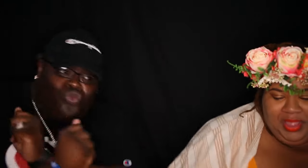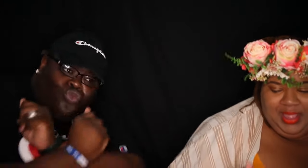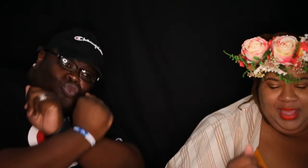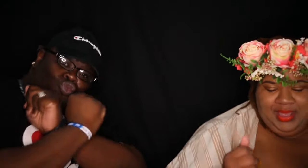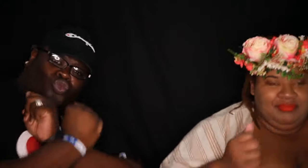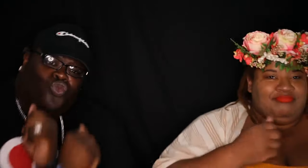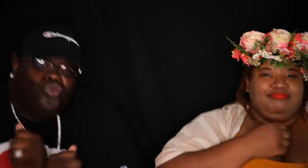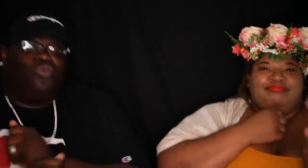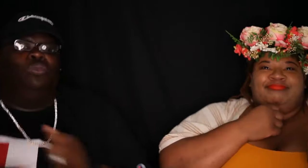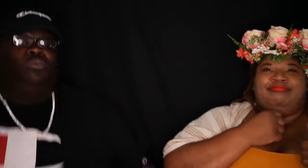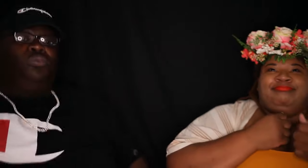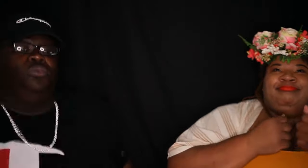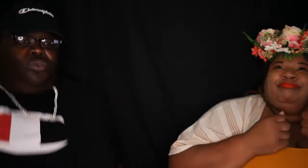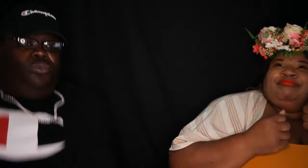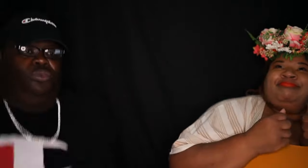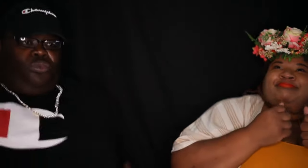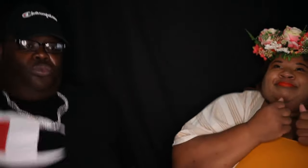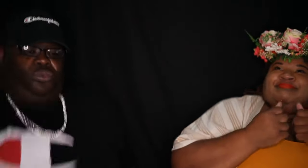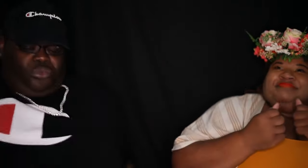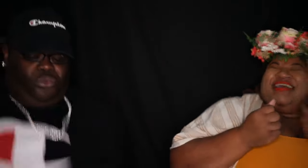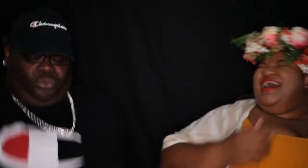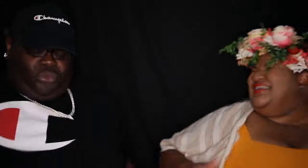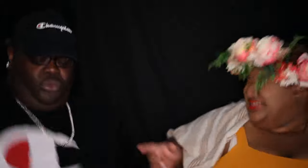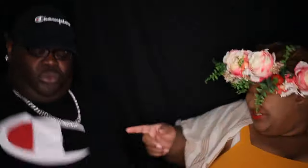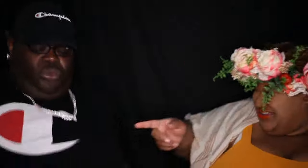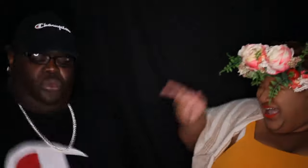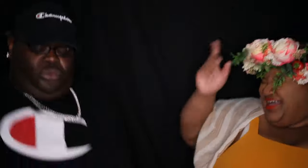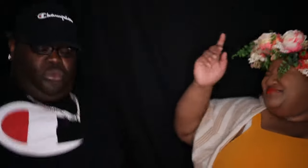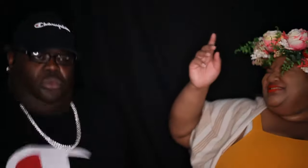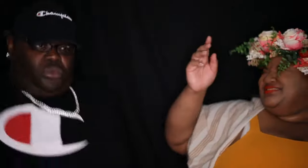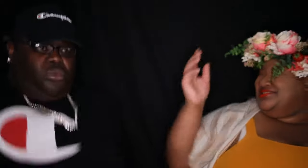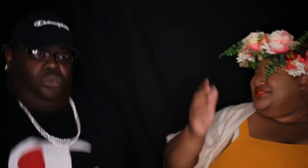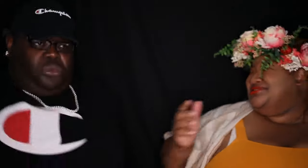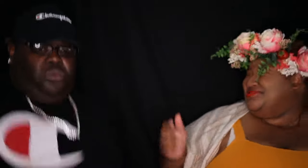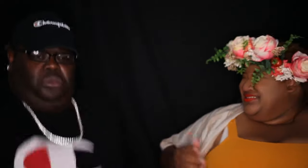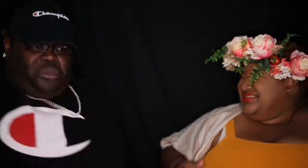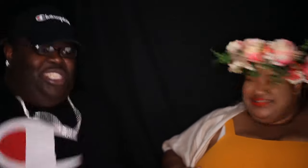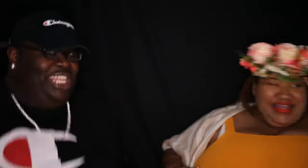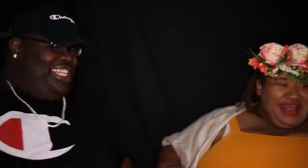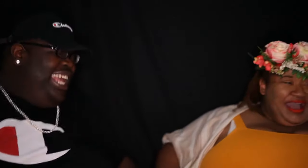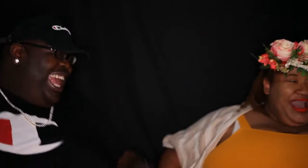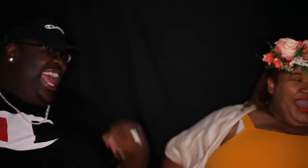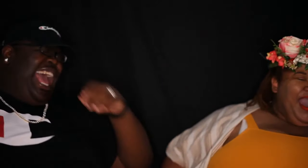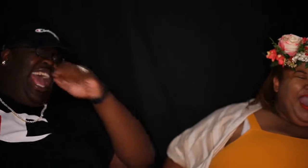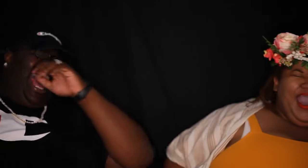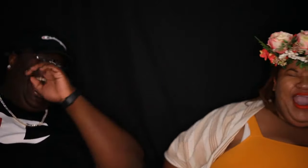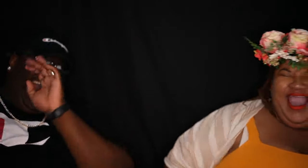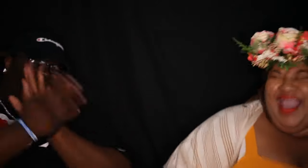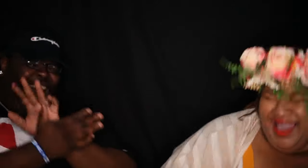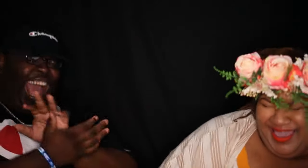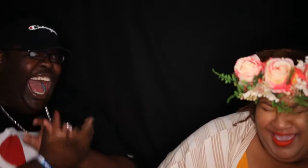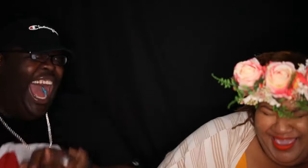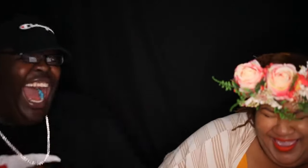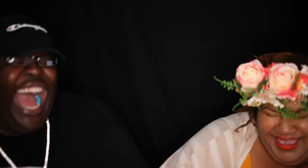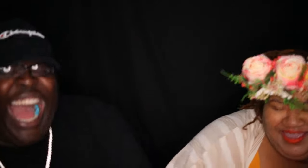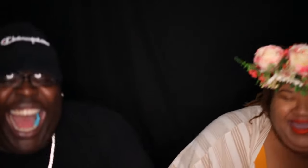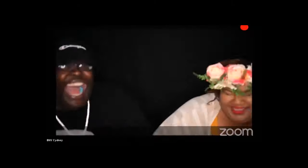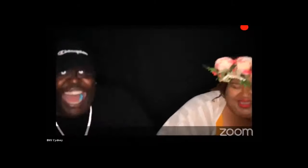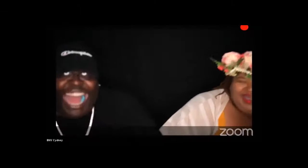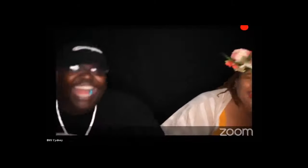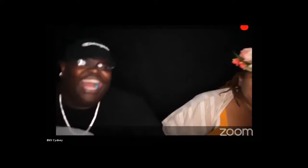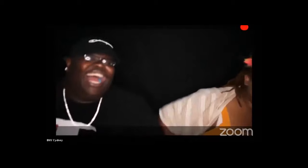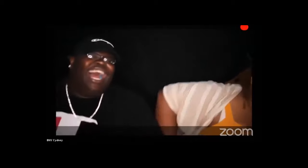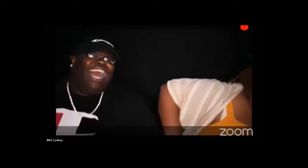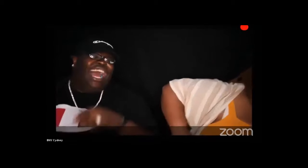the things that they wishing on me. Hope I got some brothers that outlive me. They gon' tell the story was different